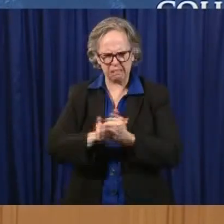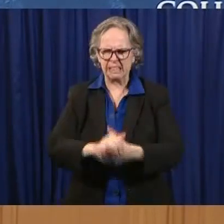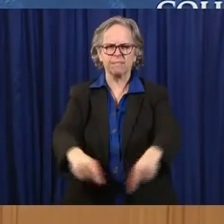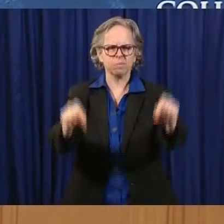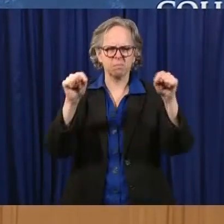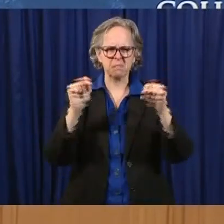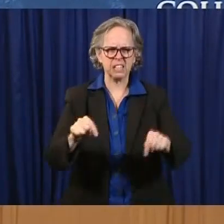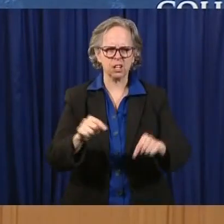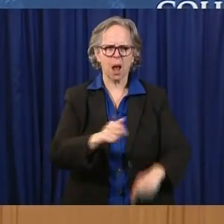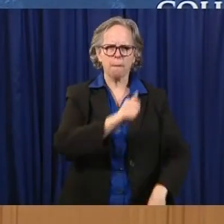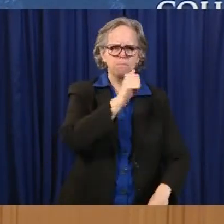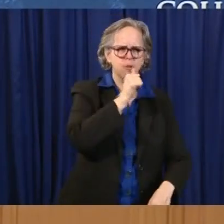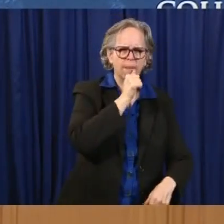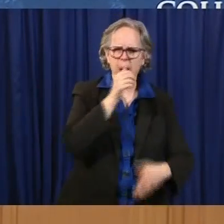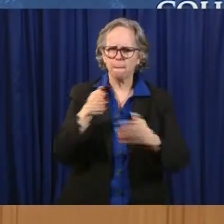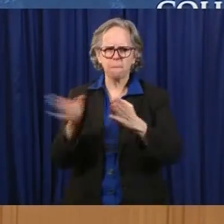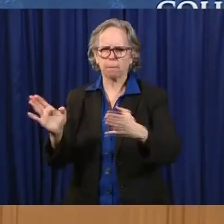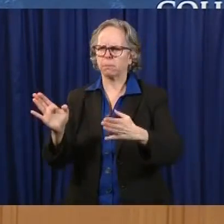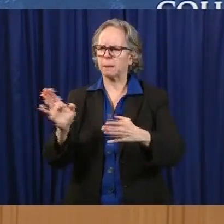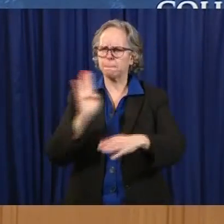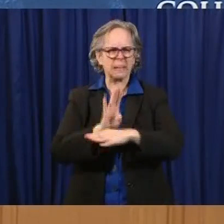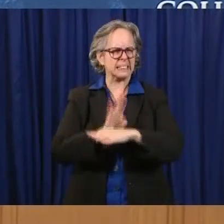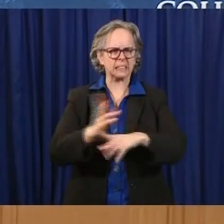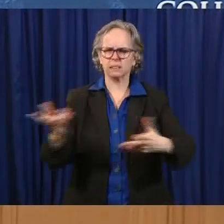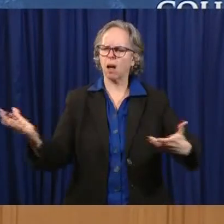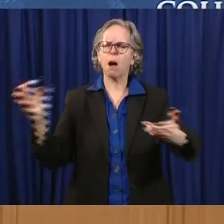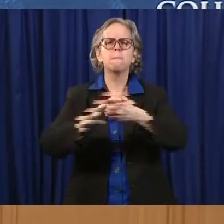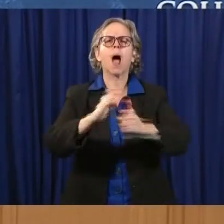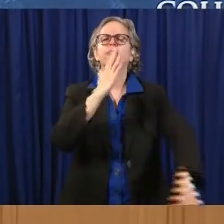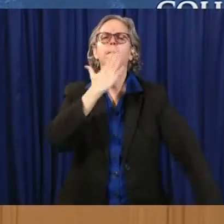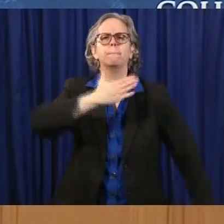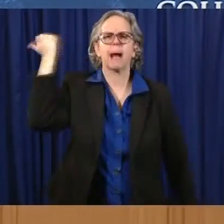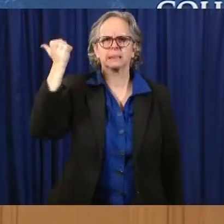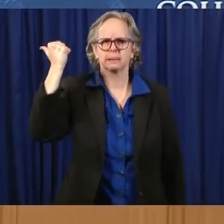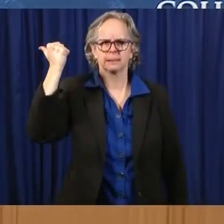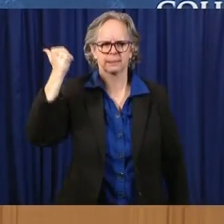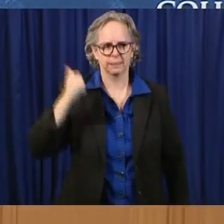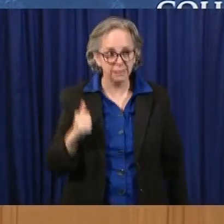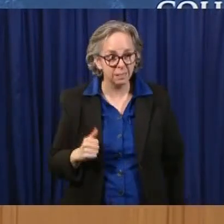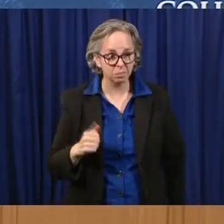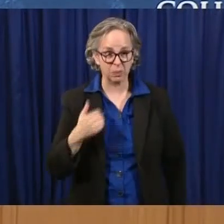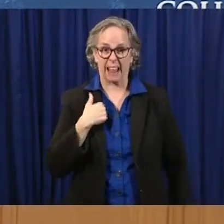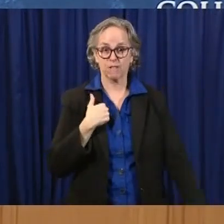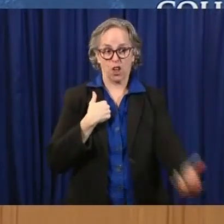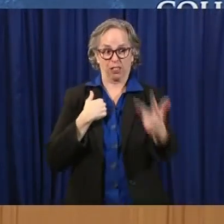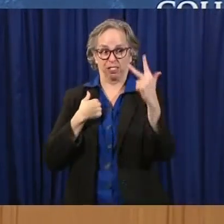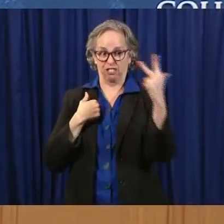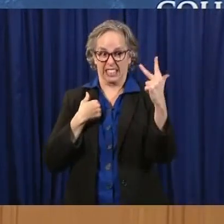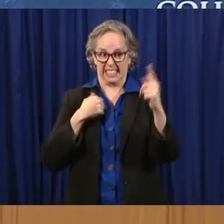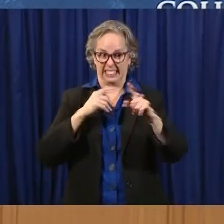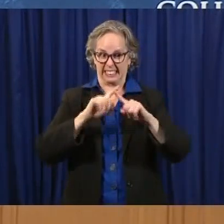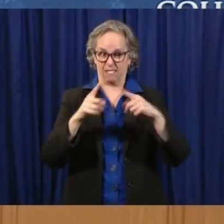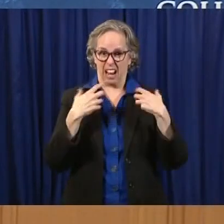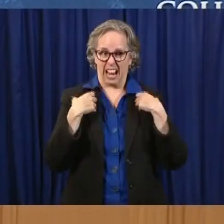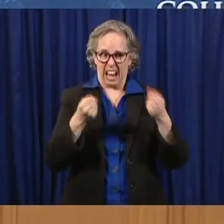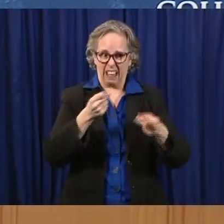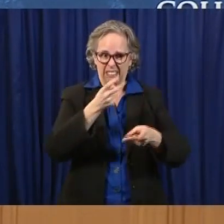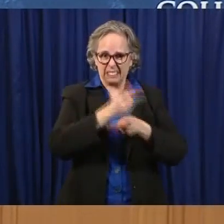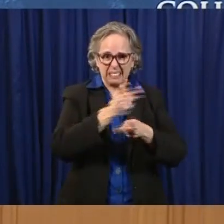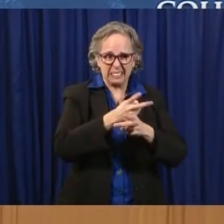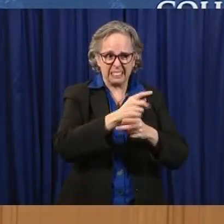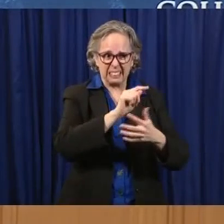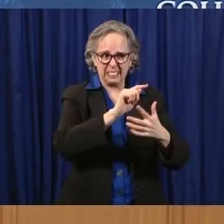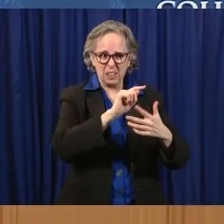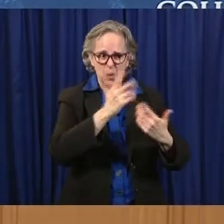country. And so to have 4 health systems, the 3 adult systems in consultation with our nationwide children's hospital,